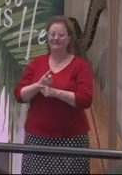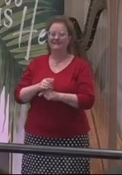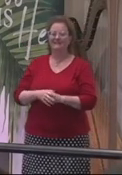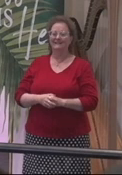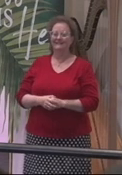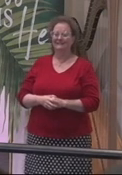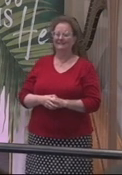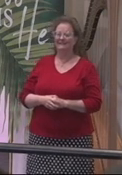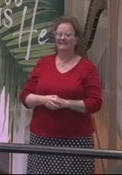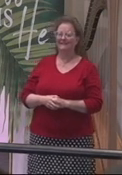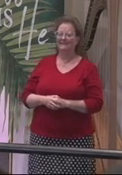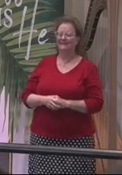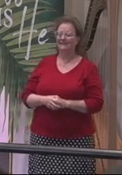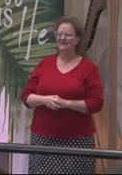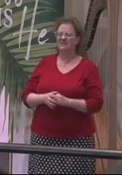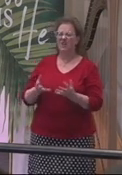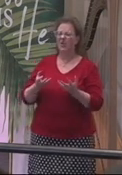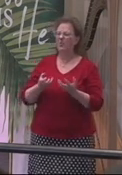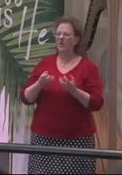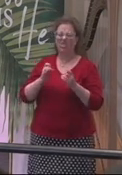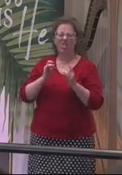all that bitter stuff away from me.